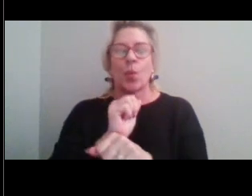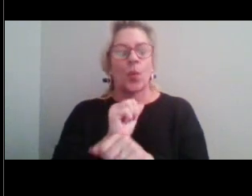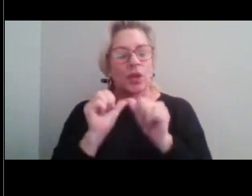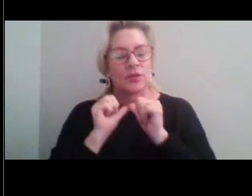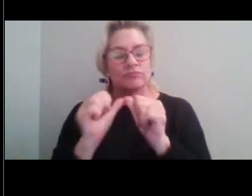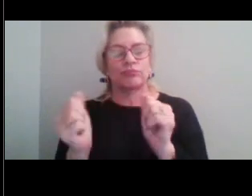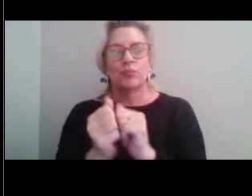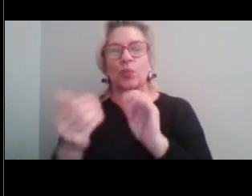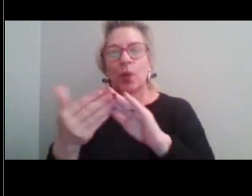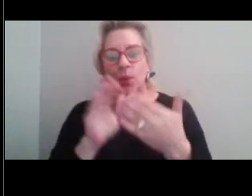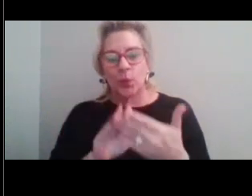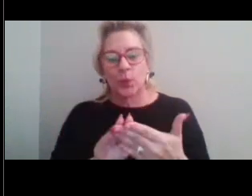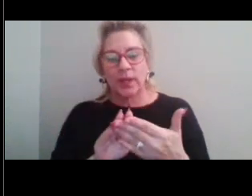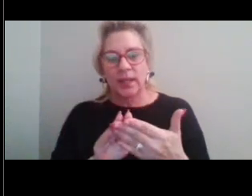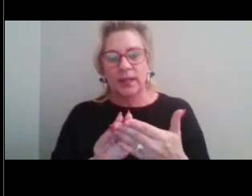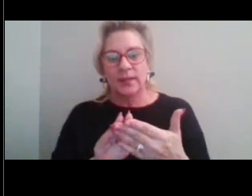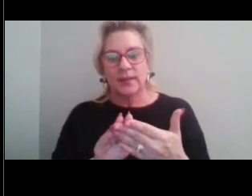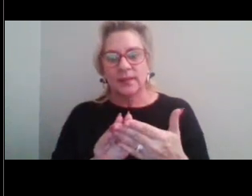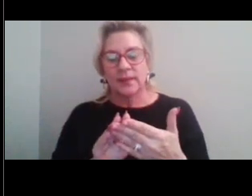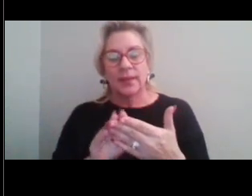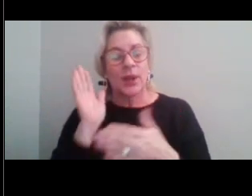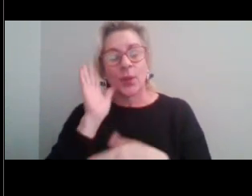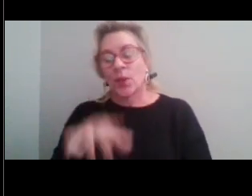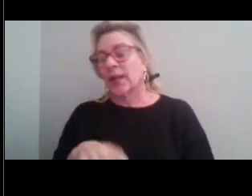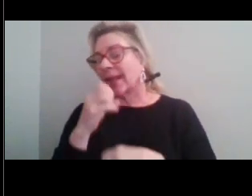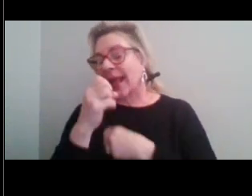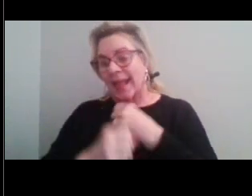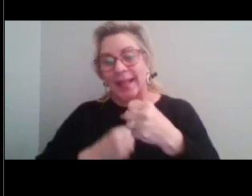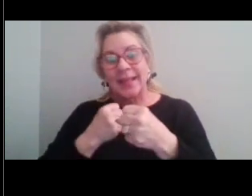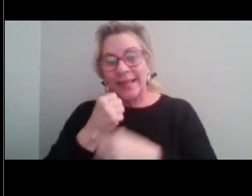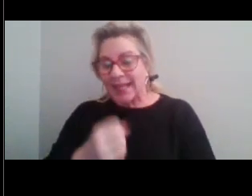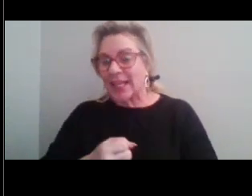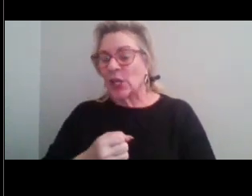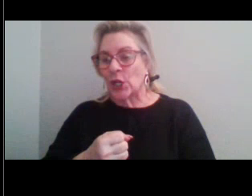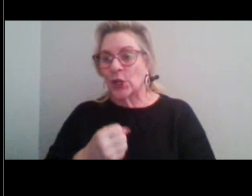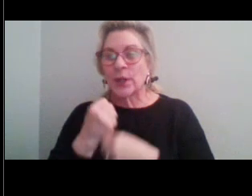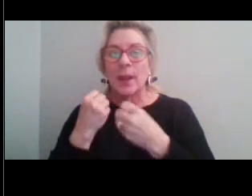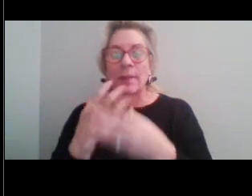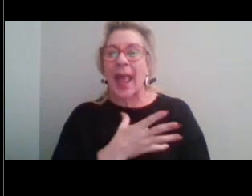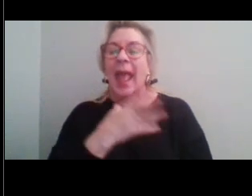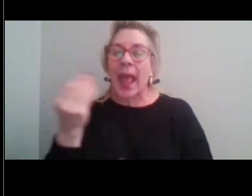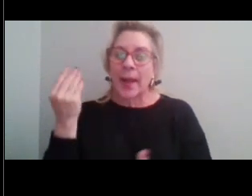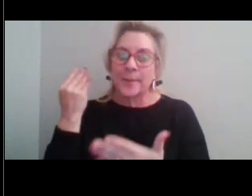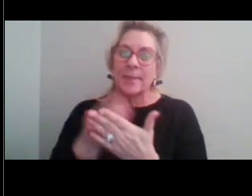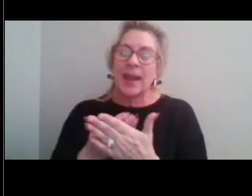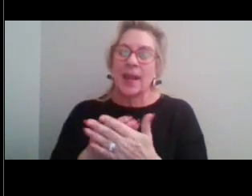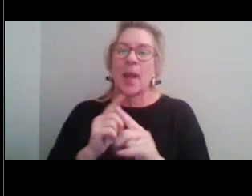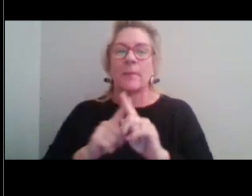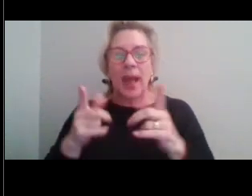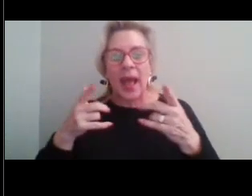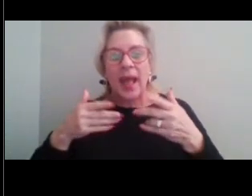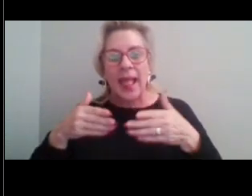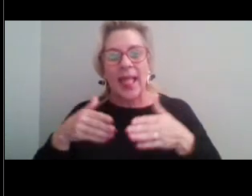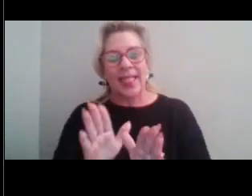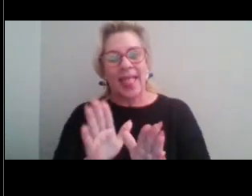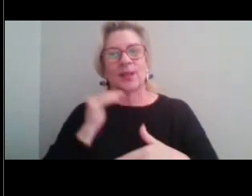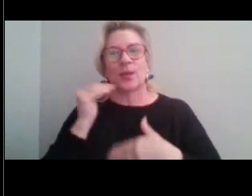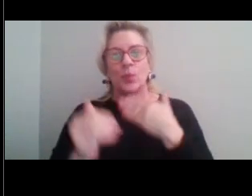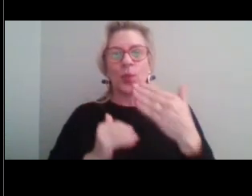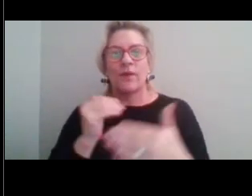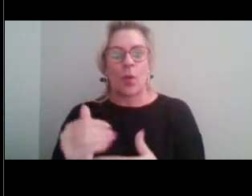be affected. And admit it's going to take years and money to fund all the capital, but let's move it forward until we can find